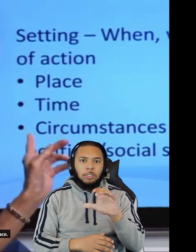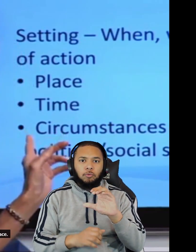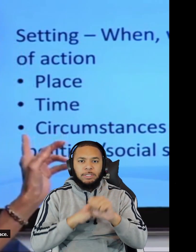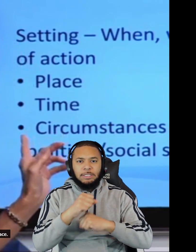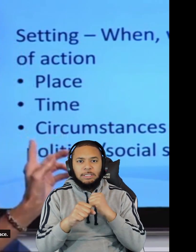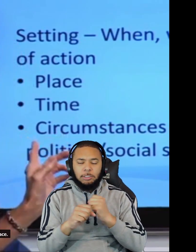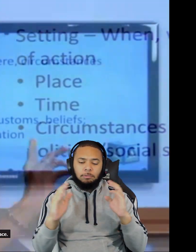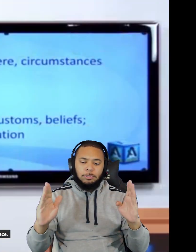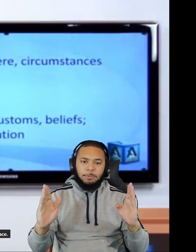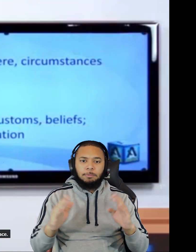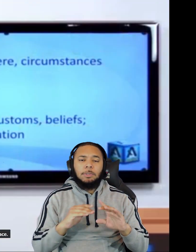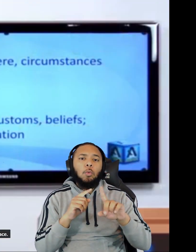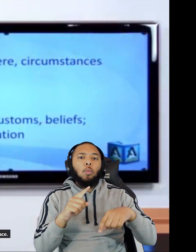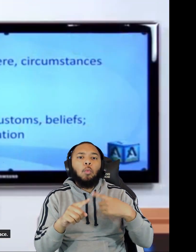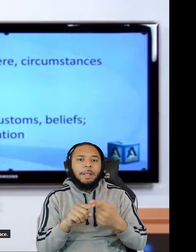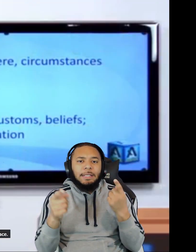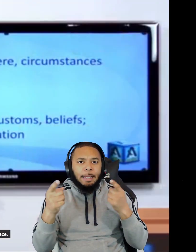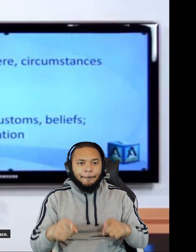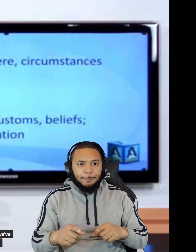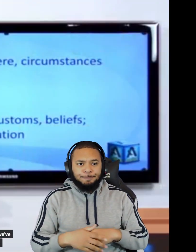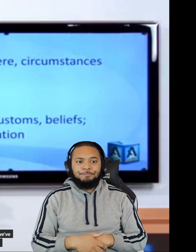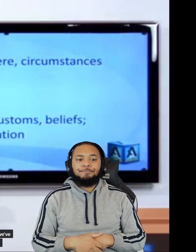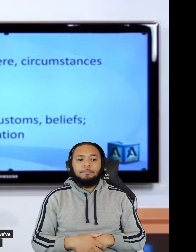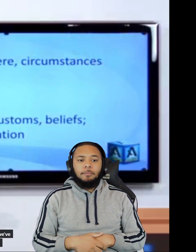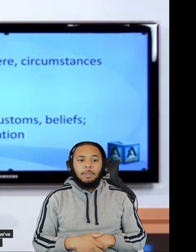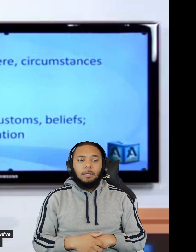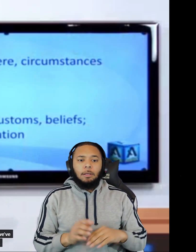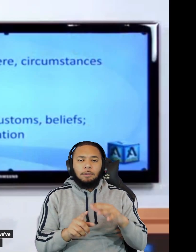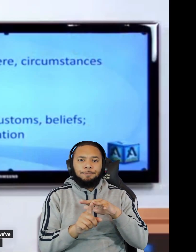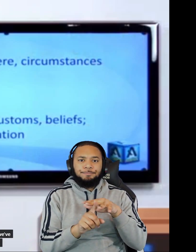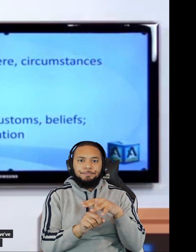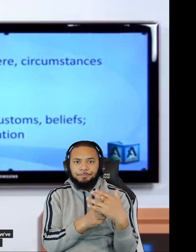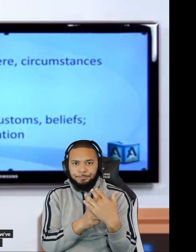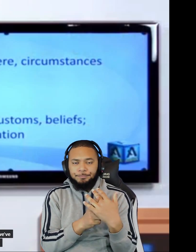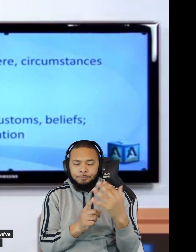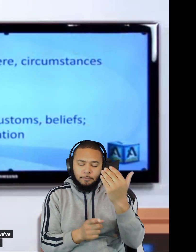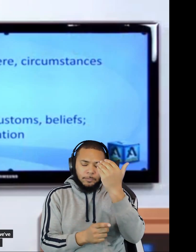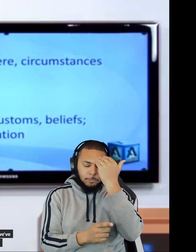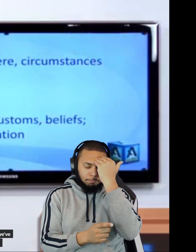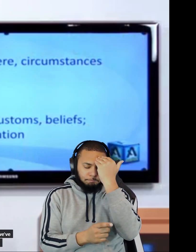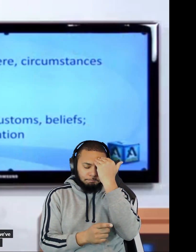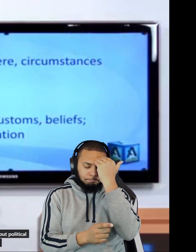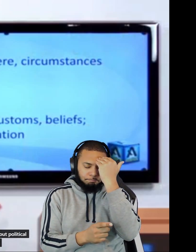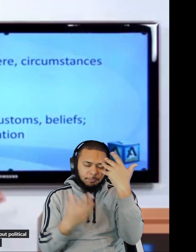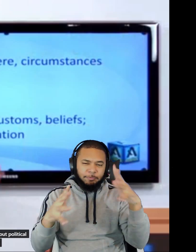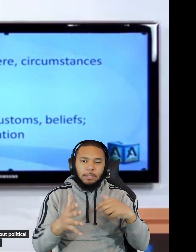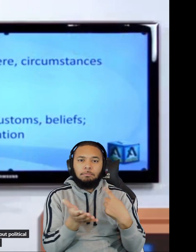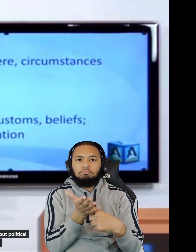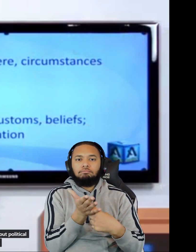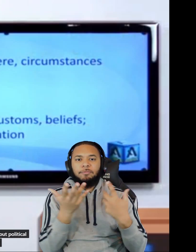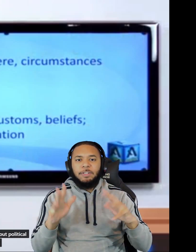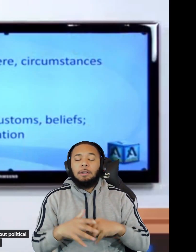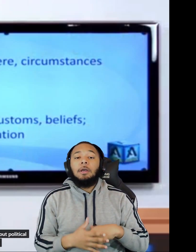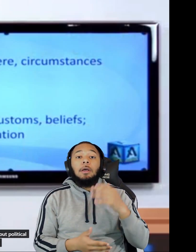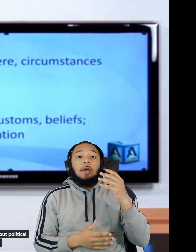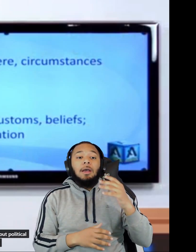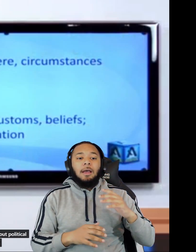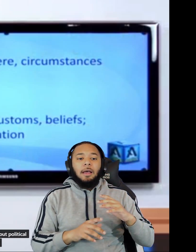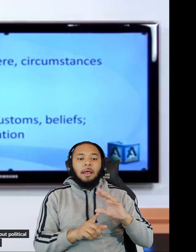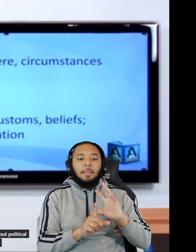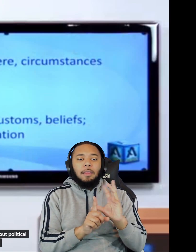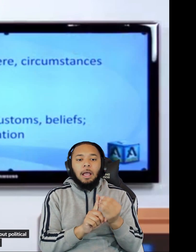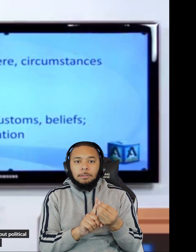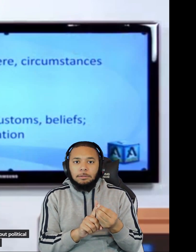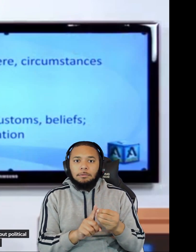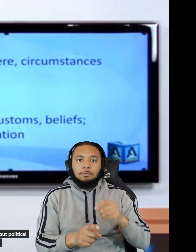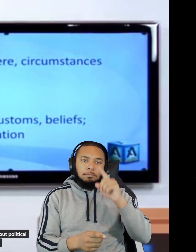did it take place? Circumstances. We know about that too. We've talked about it briefly. The customs, the beliefs. What